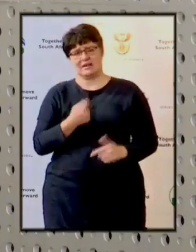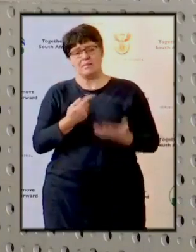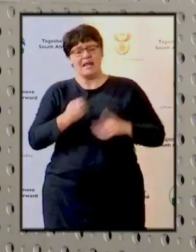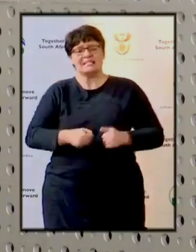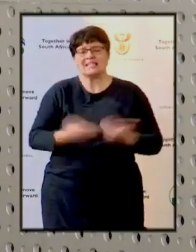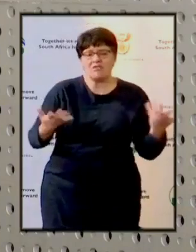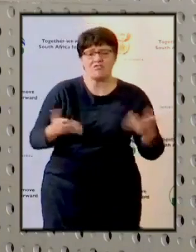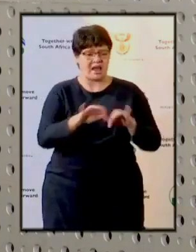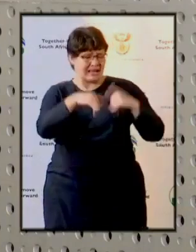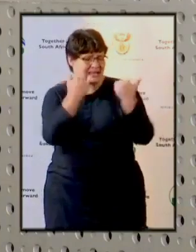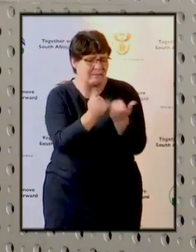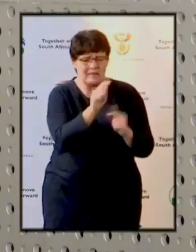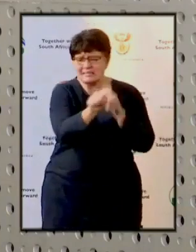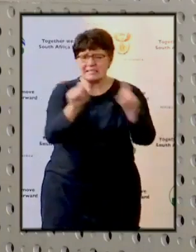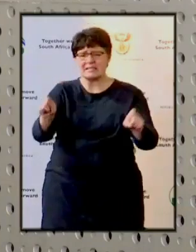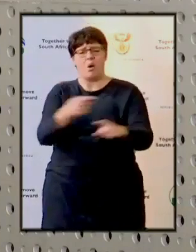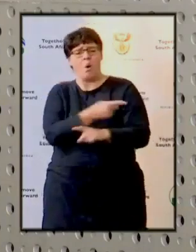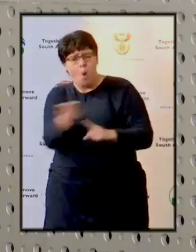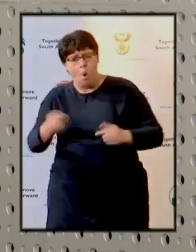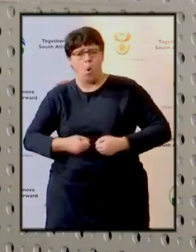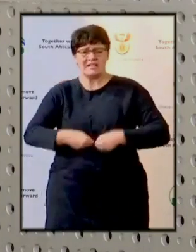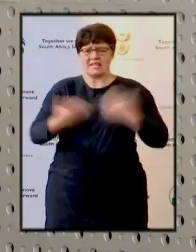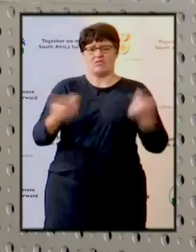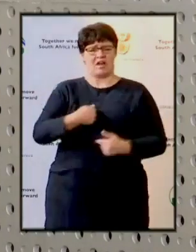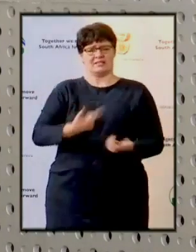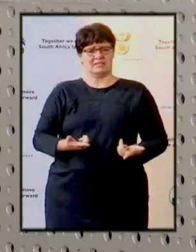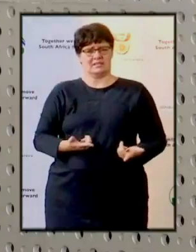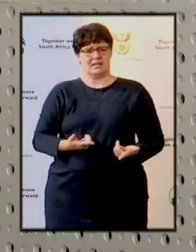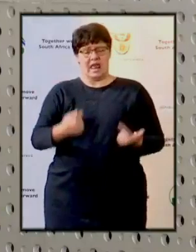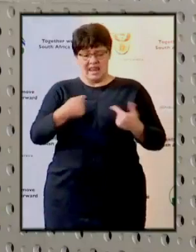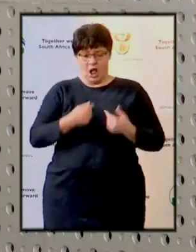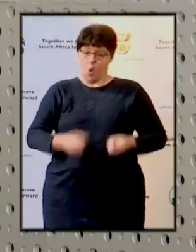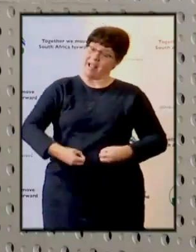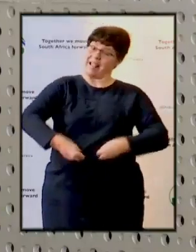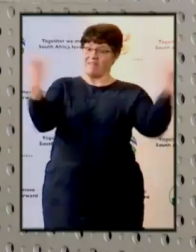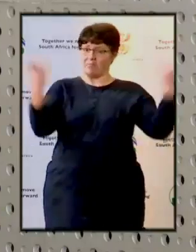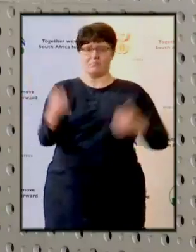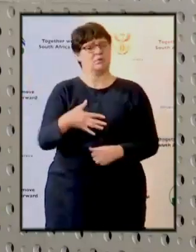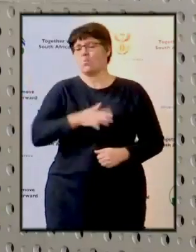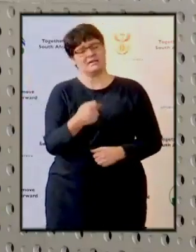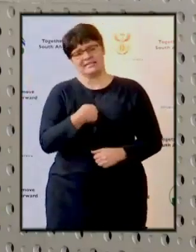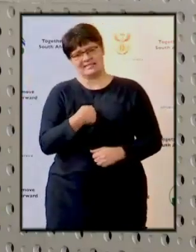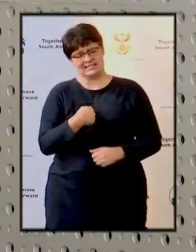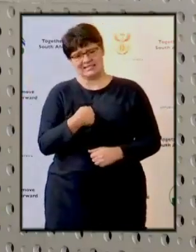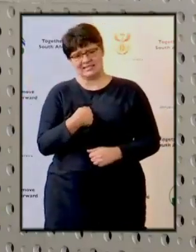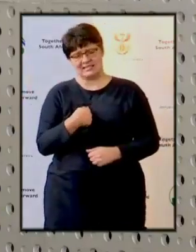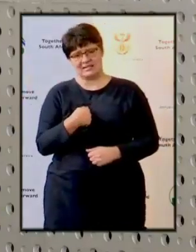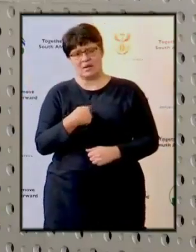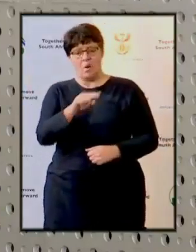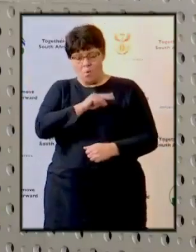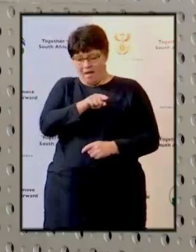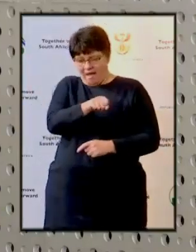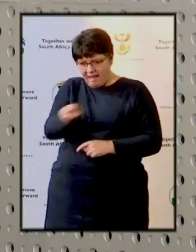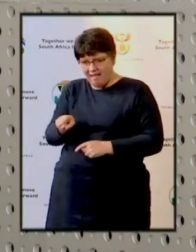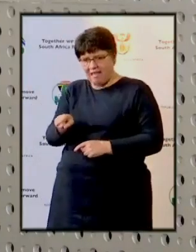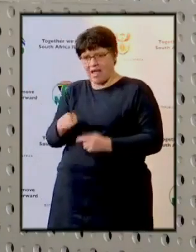and workers and consumers and others have made, we must not give up those gains by how we